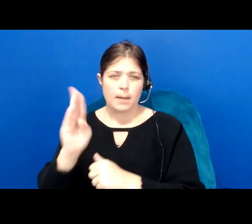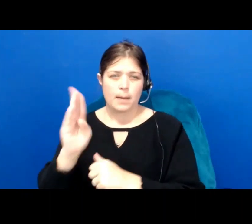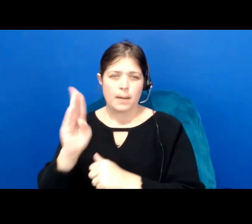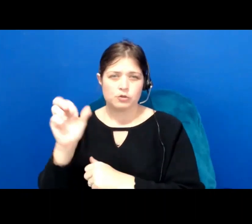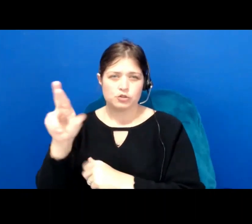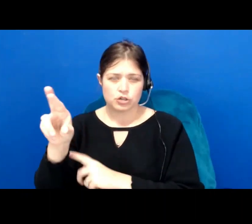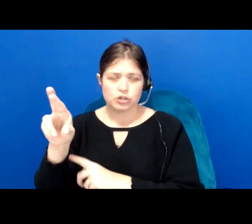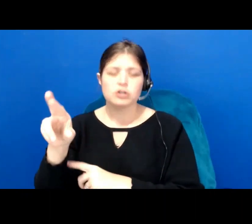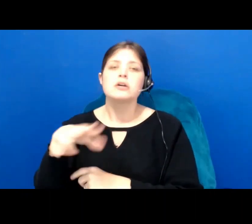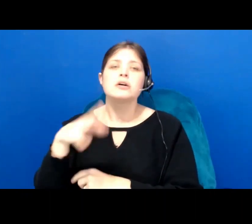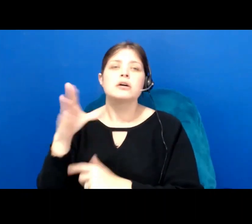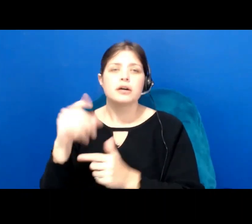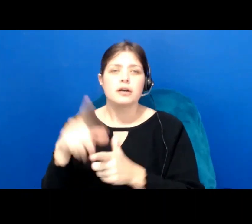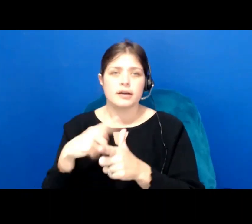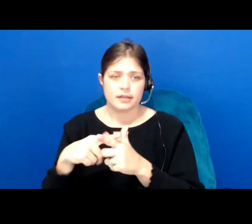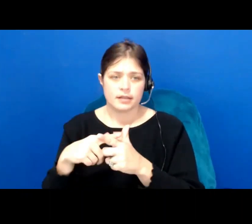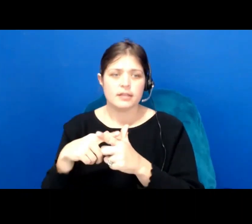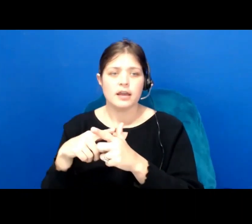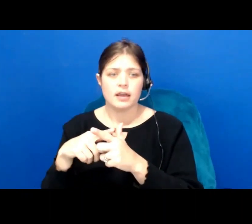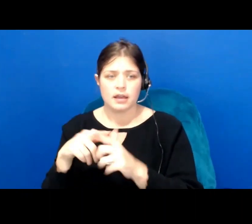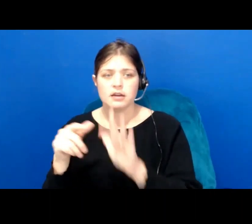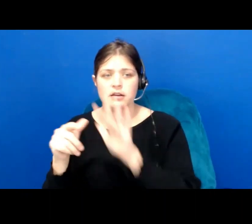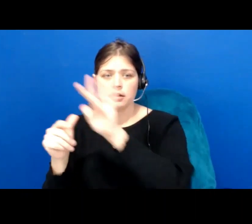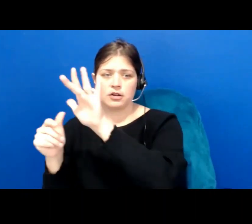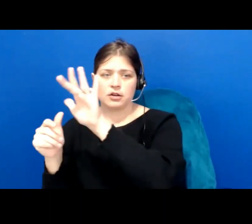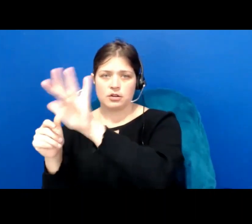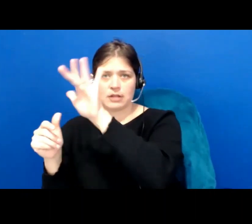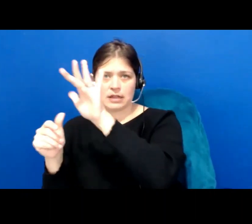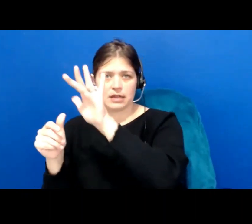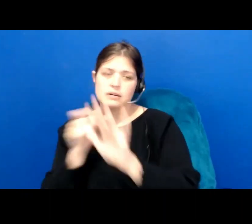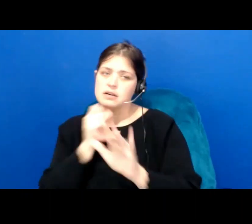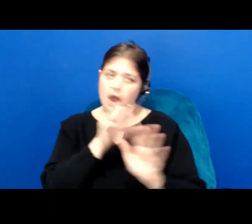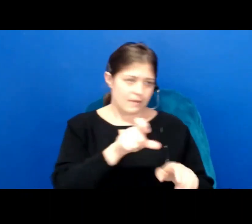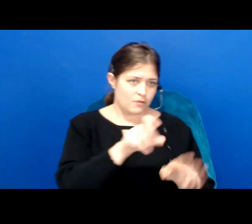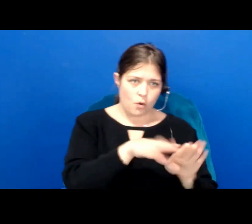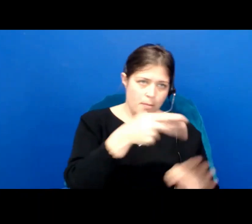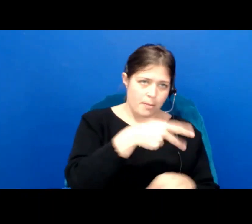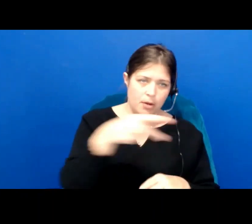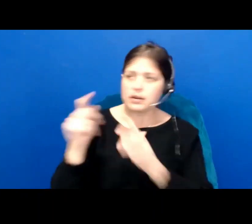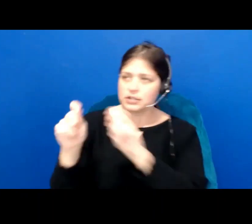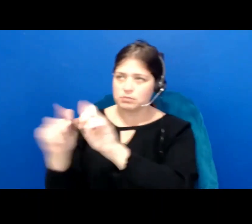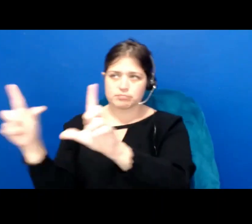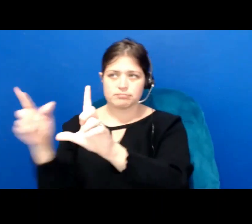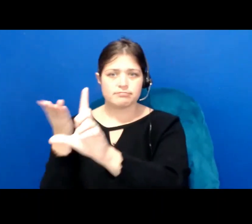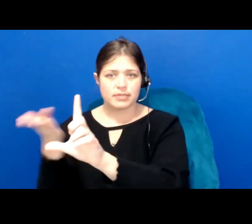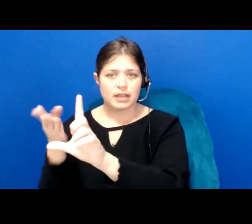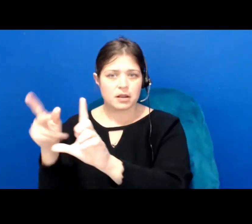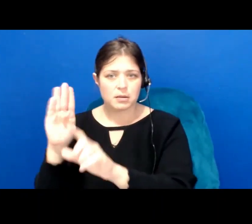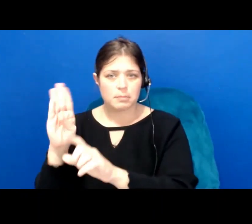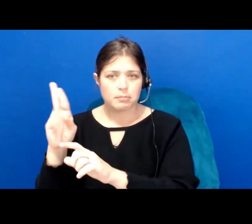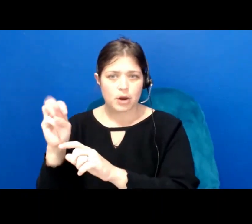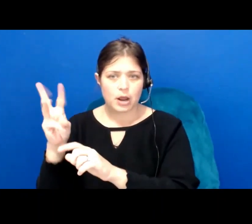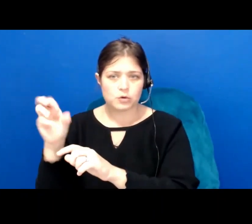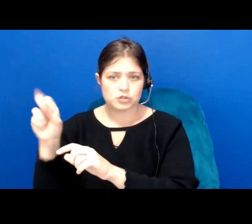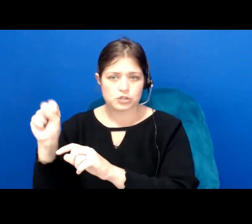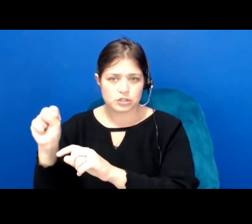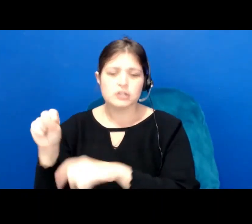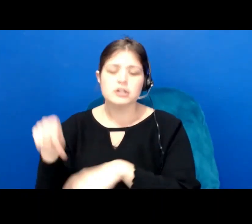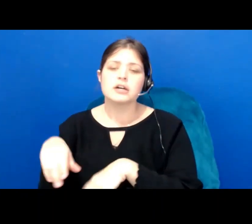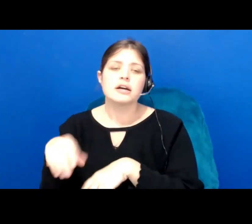and picking up PowerPoint, you just open that browser and you do that, you know, a few minutes in advance of